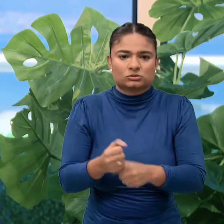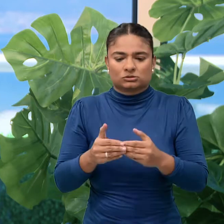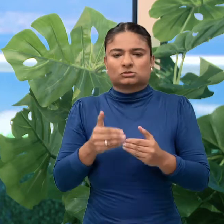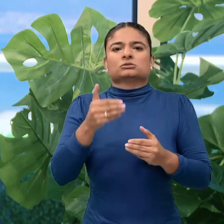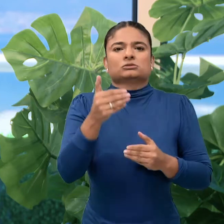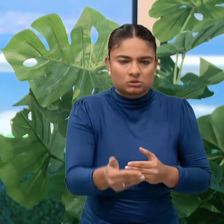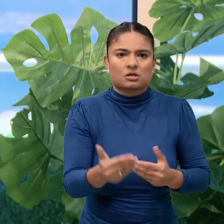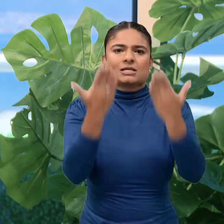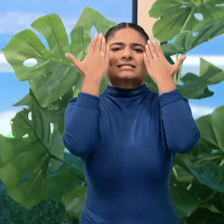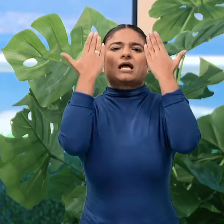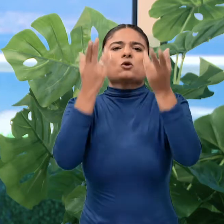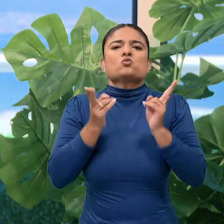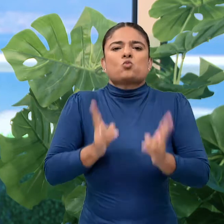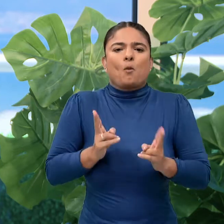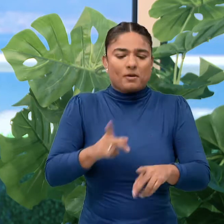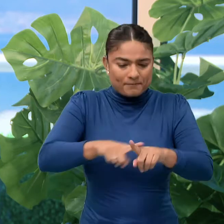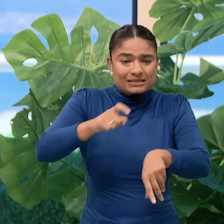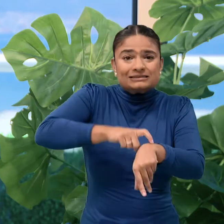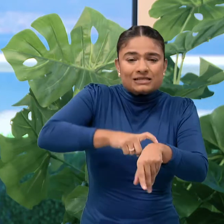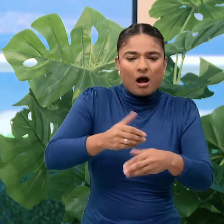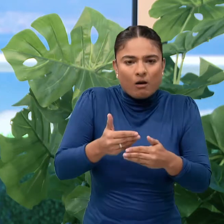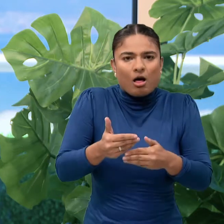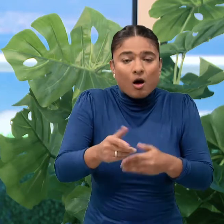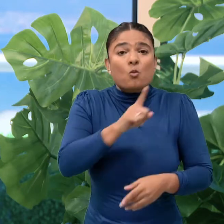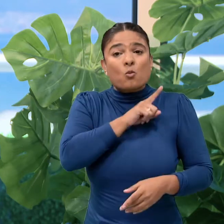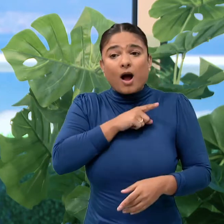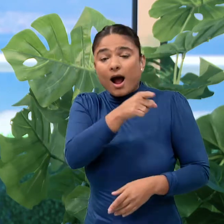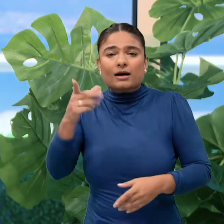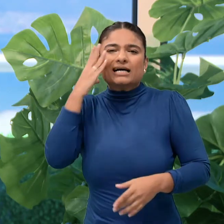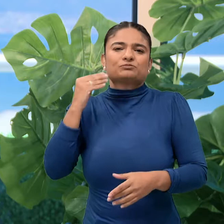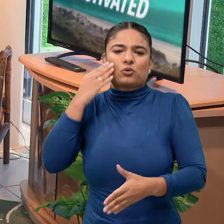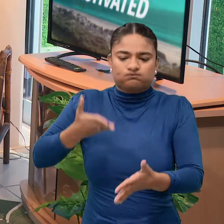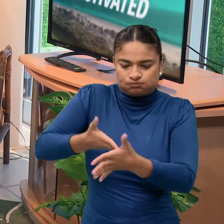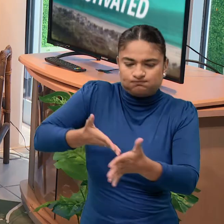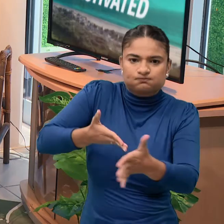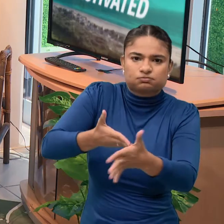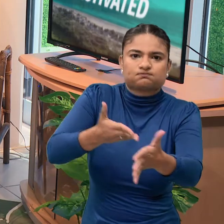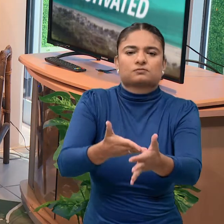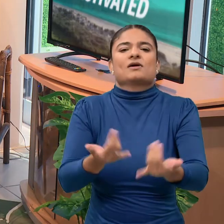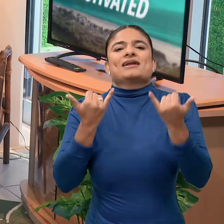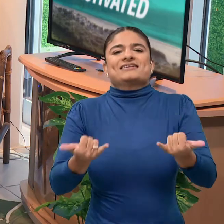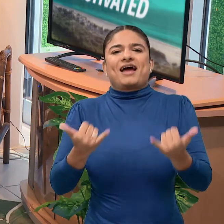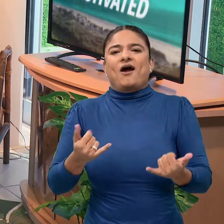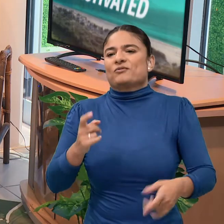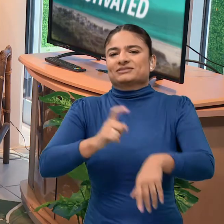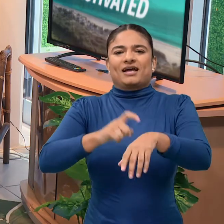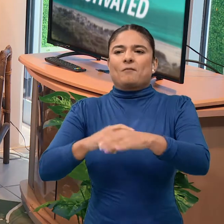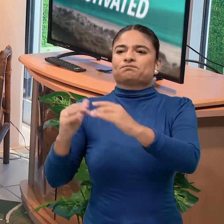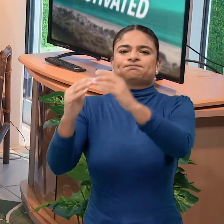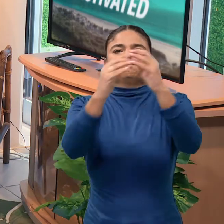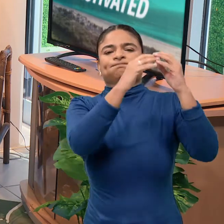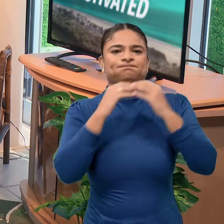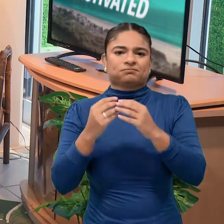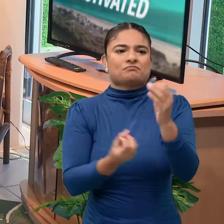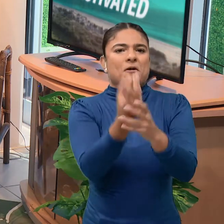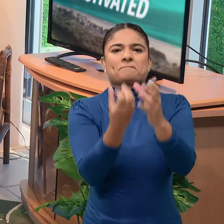than expected to complete his PhD because back then, there weren't any assistive devices to help him use his PC. Now he can much